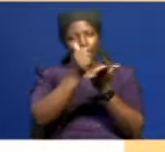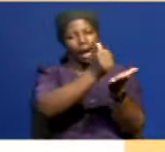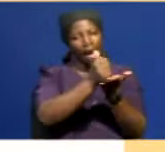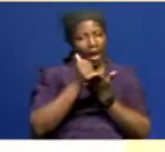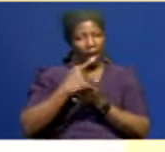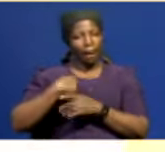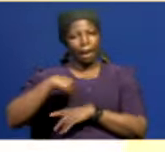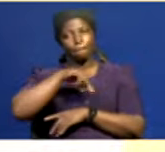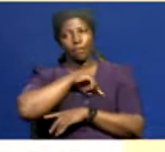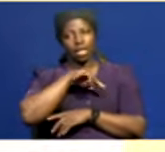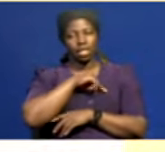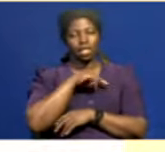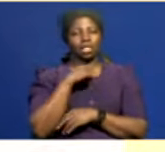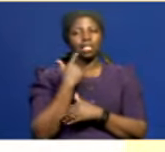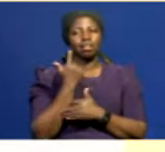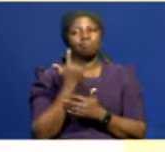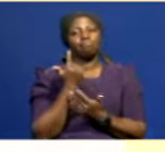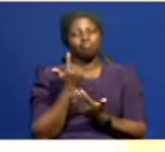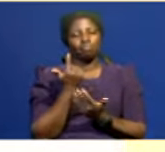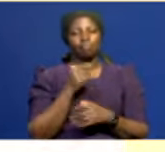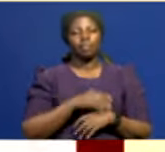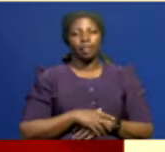the numbers. We know that Kenyans